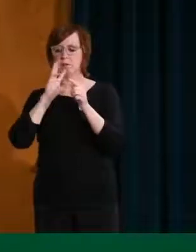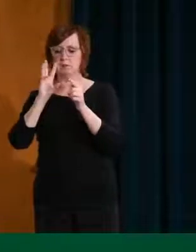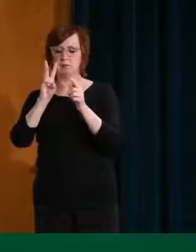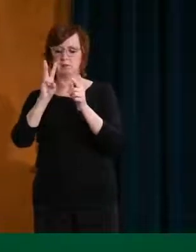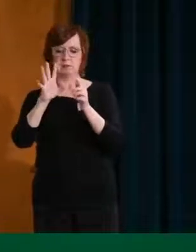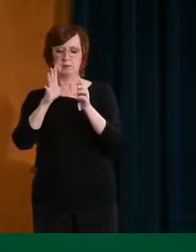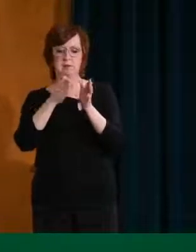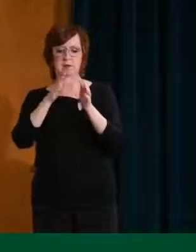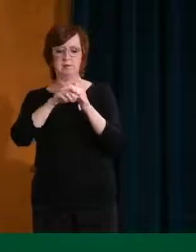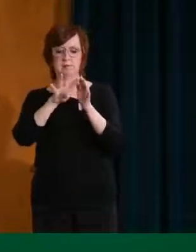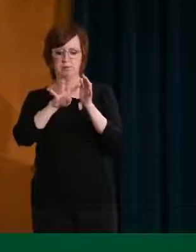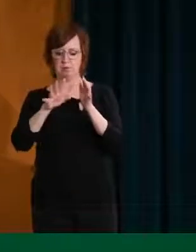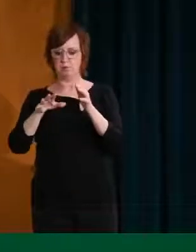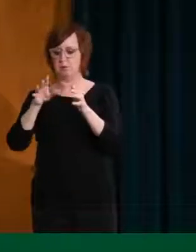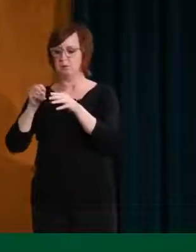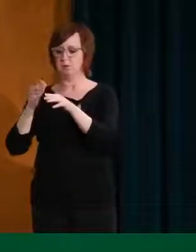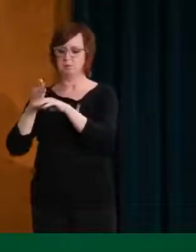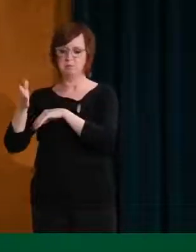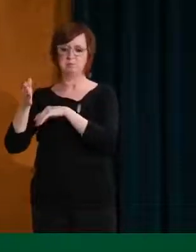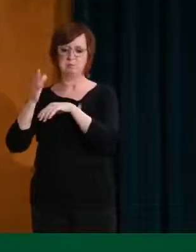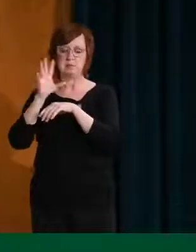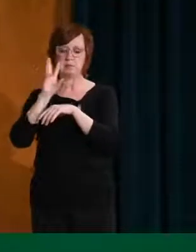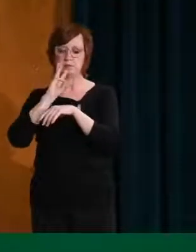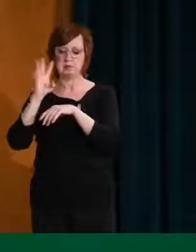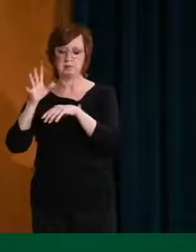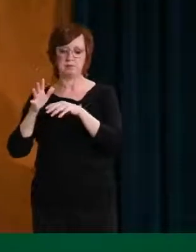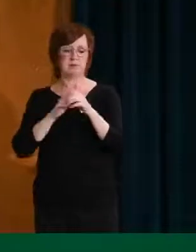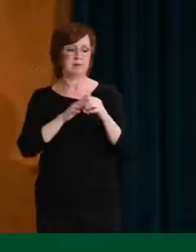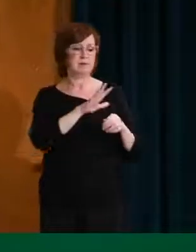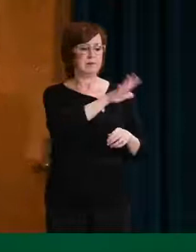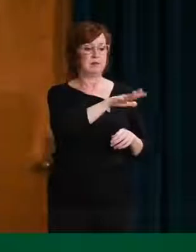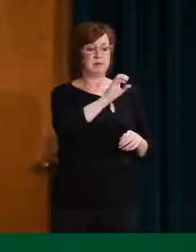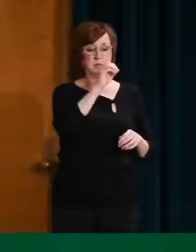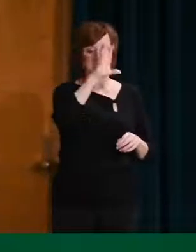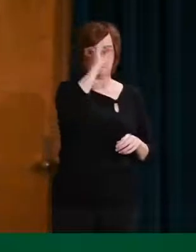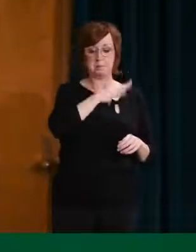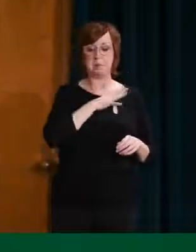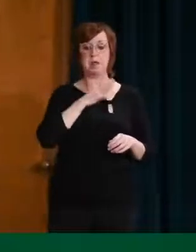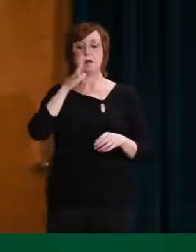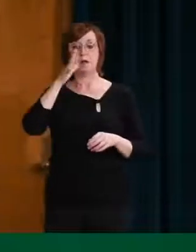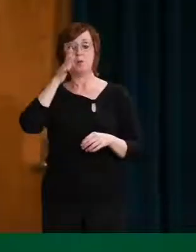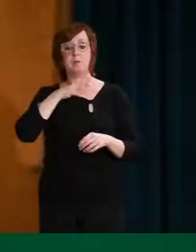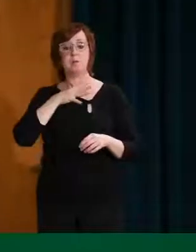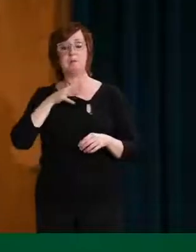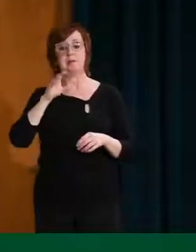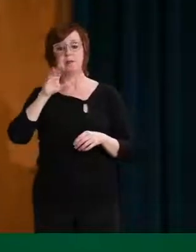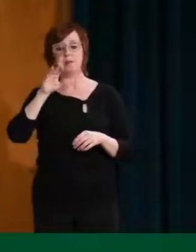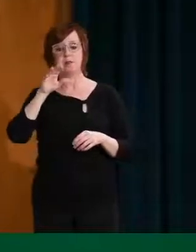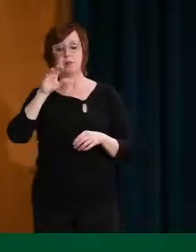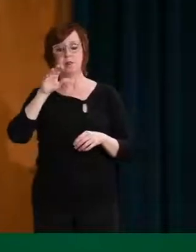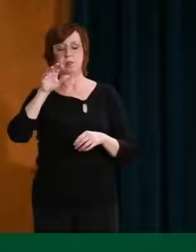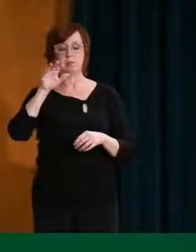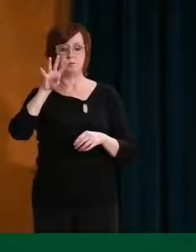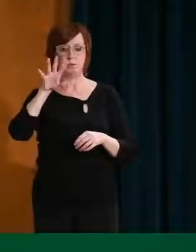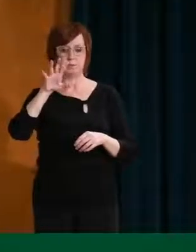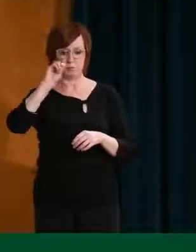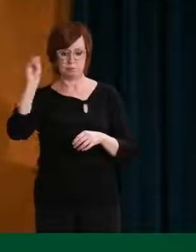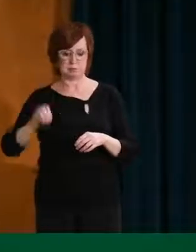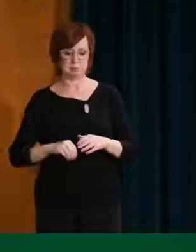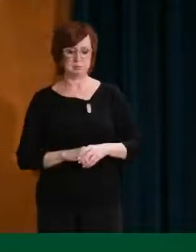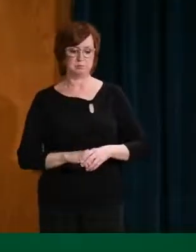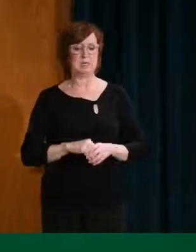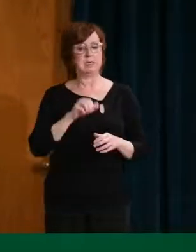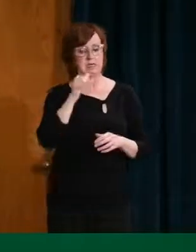males and 45% are female. And as per yesterday, 3 deaths due to COVID-19.